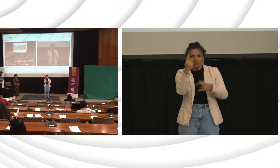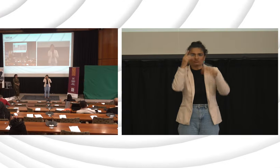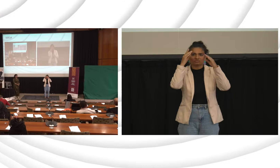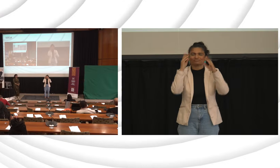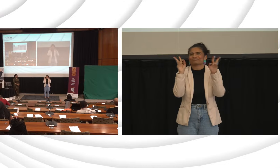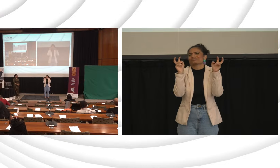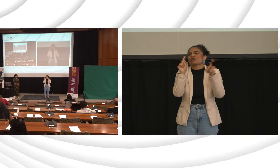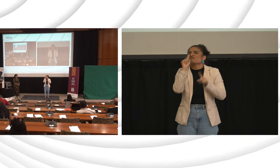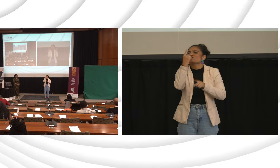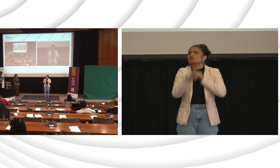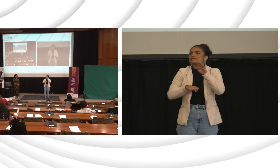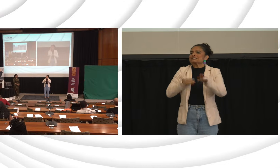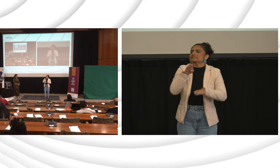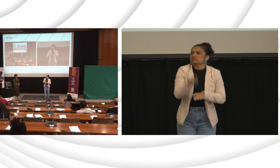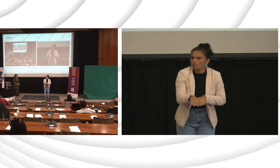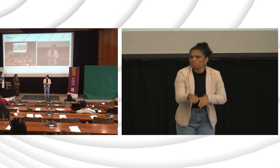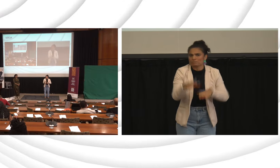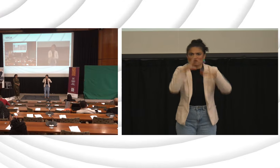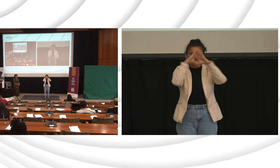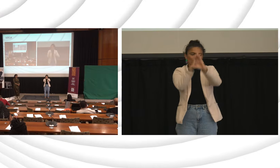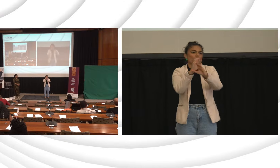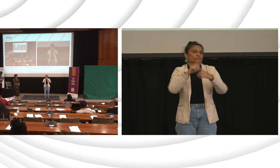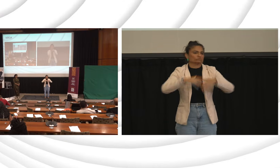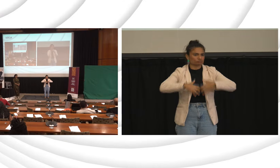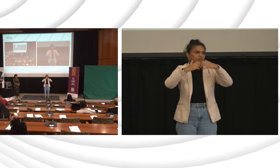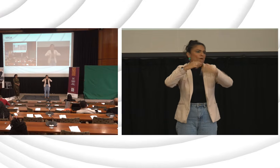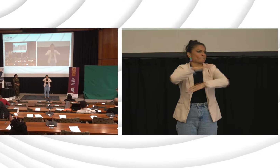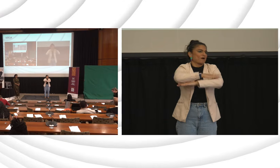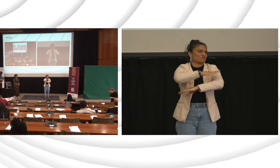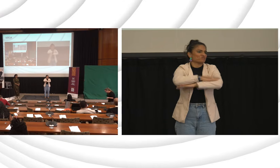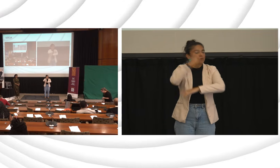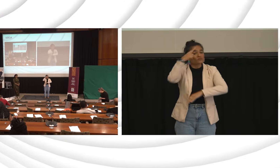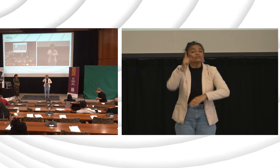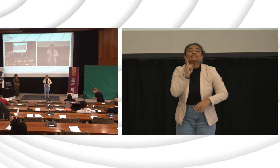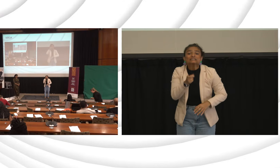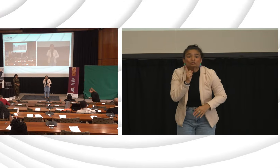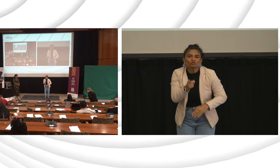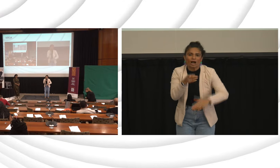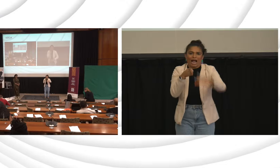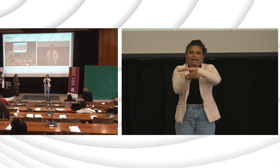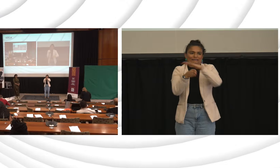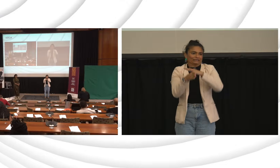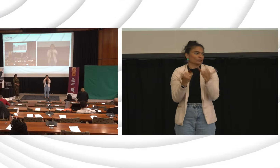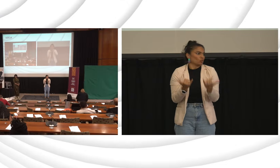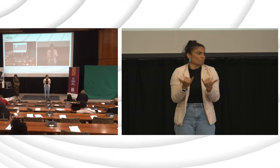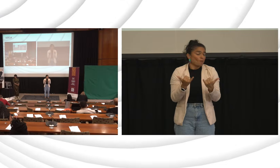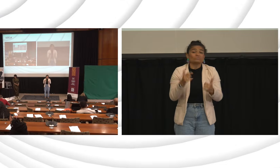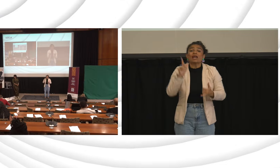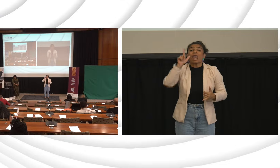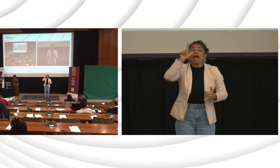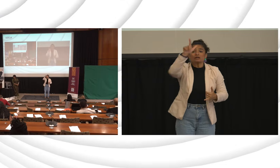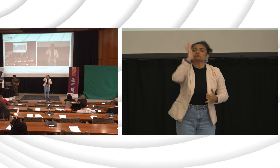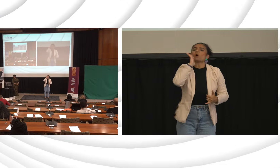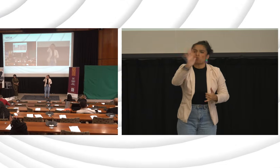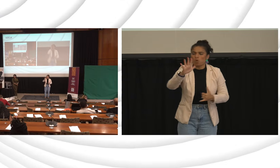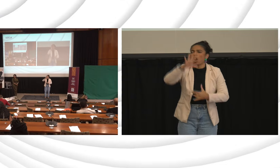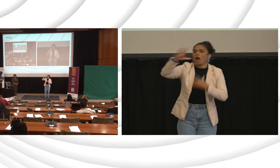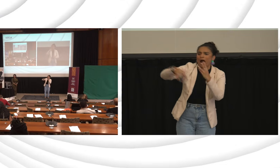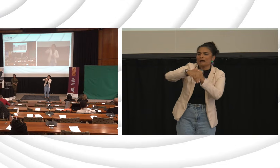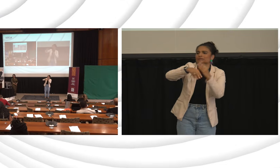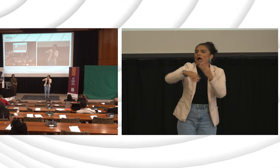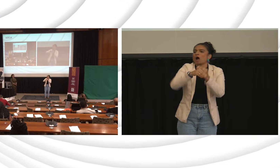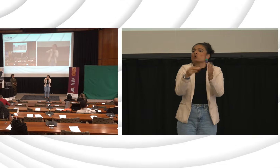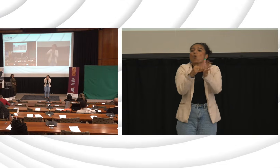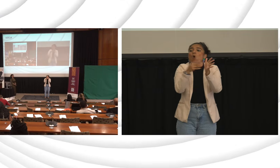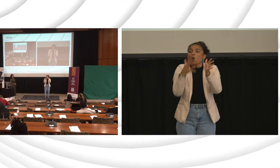So at the moment, I would say the first step at the moment, our focus is on establishing the platform and providing the teachers